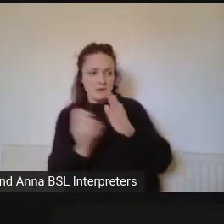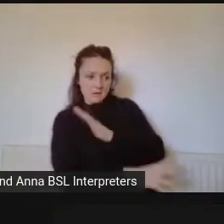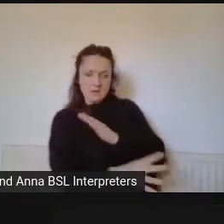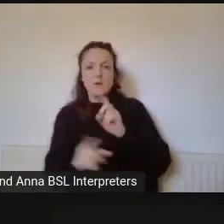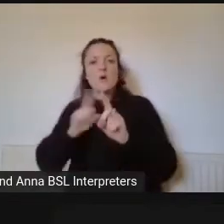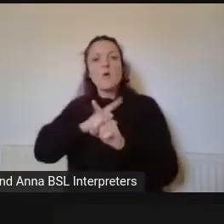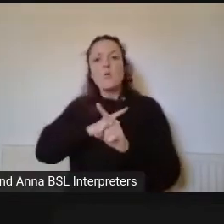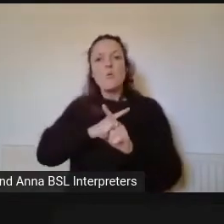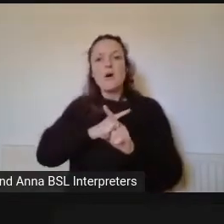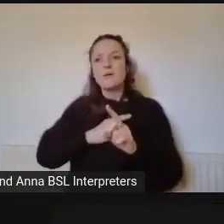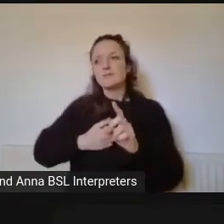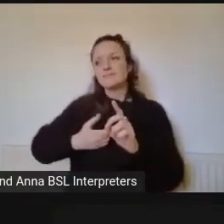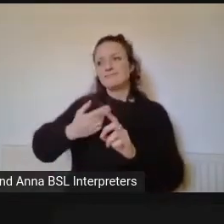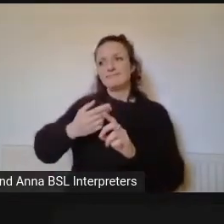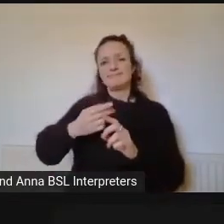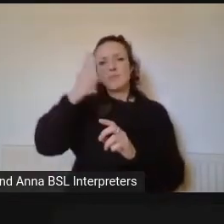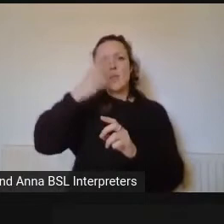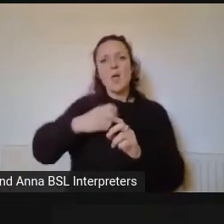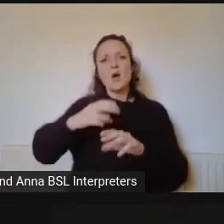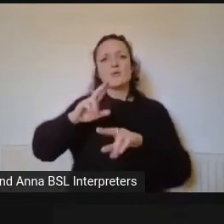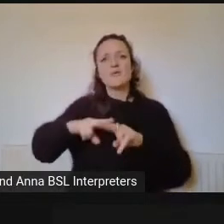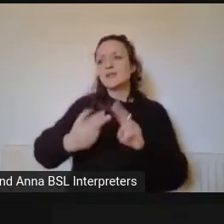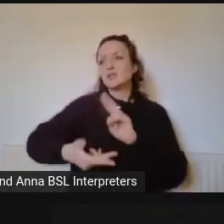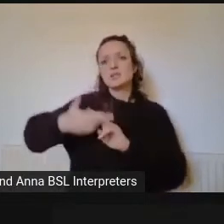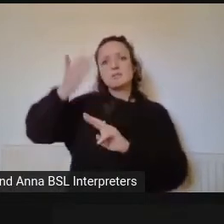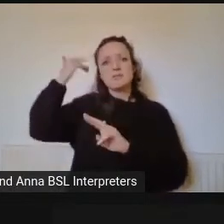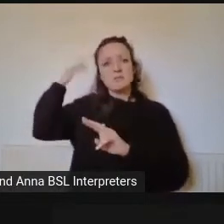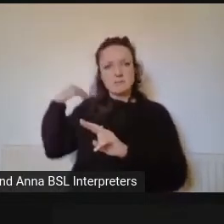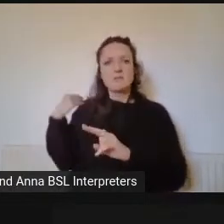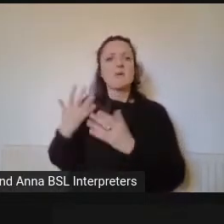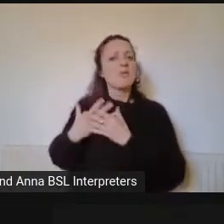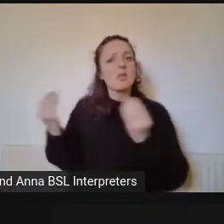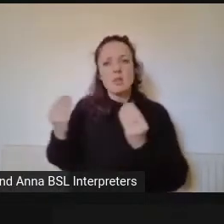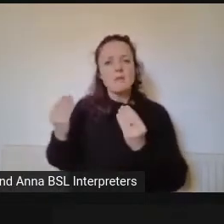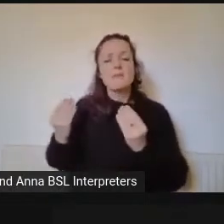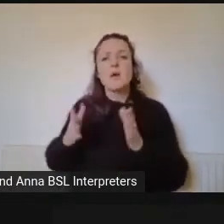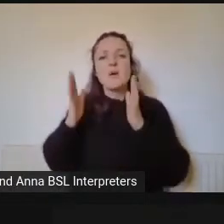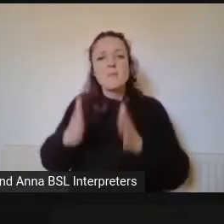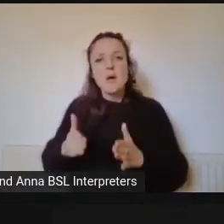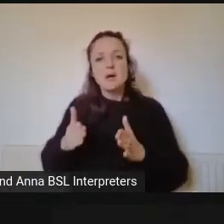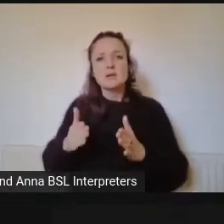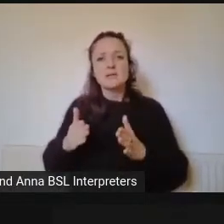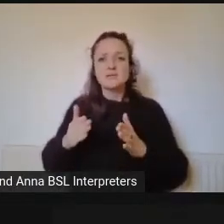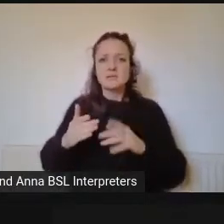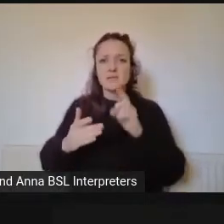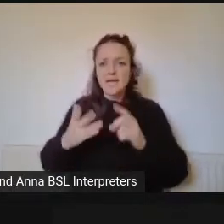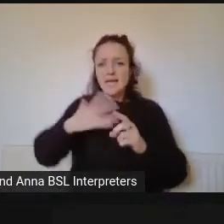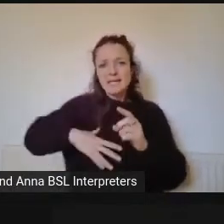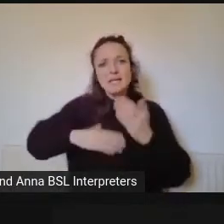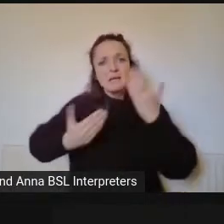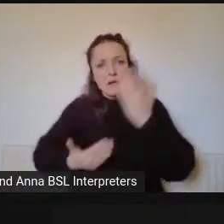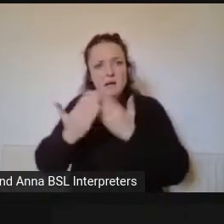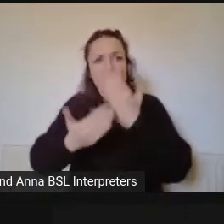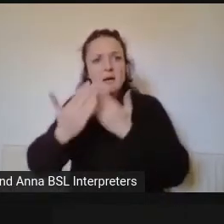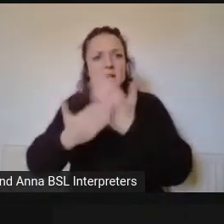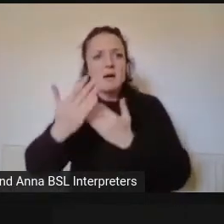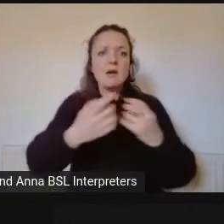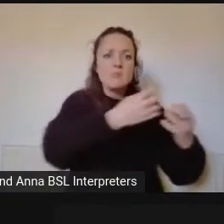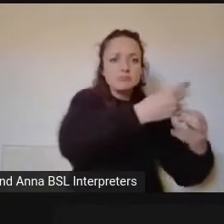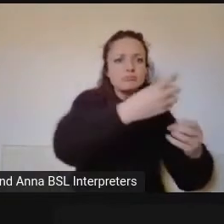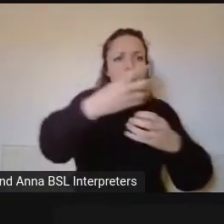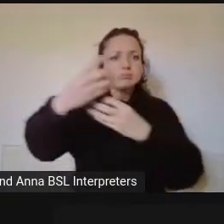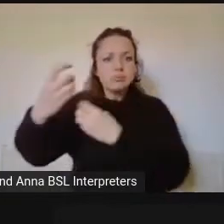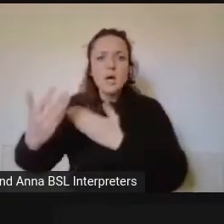date. And this data is allowed to perpetuate because it's dependent on companies going back and telling the land registry that